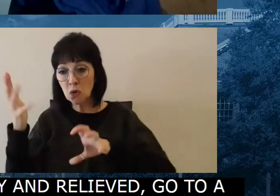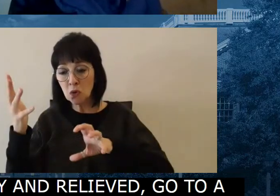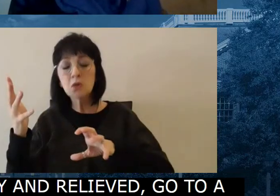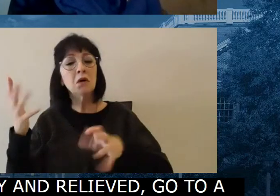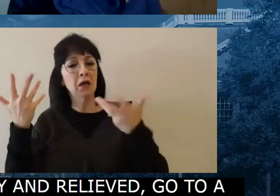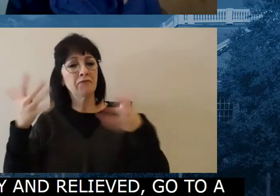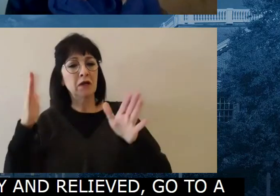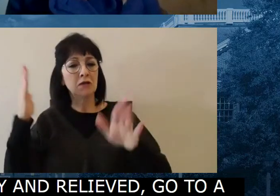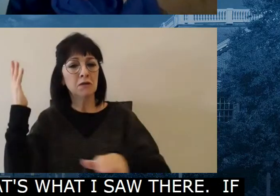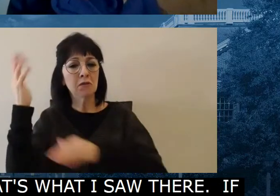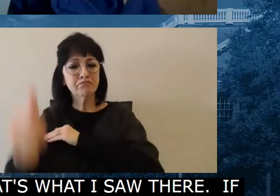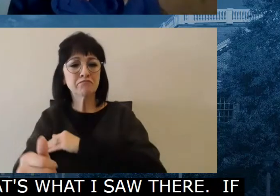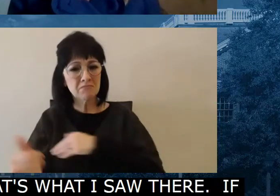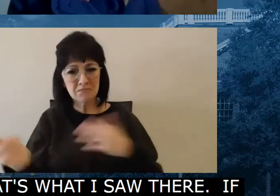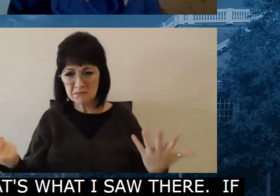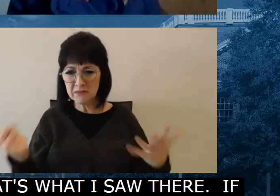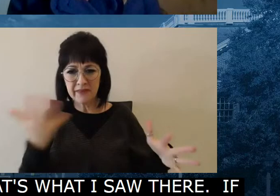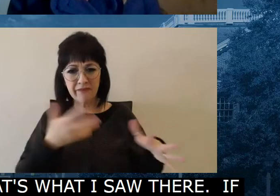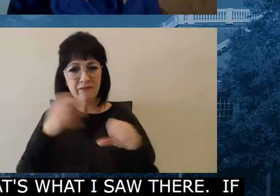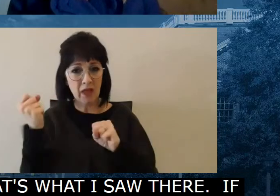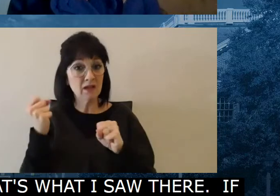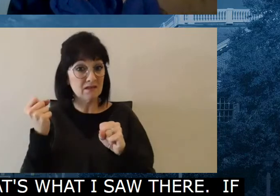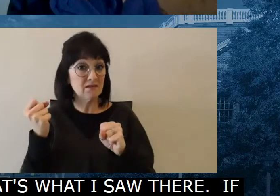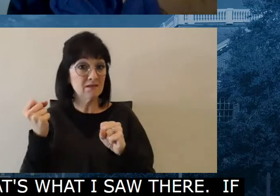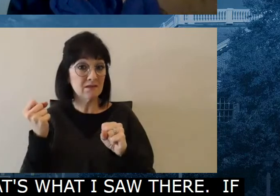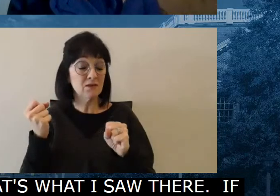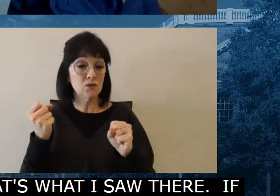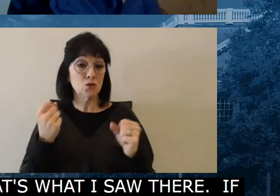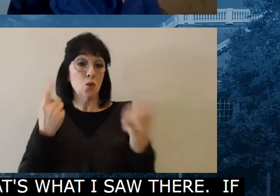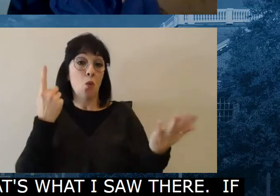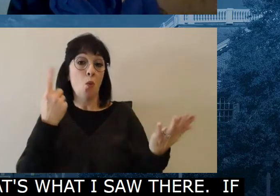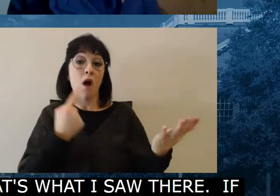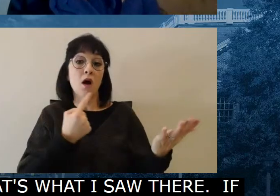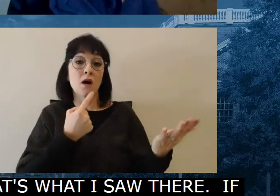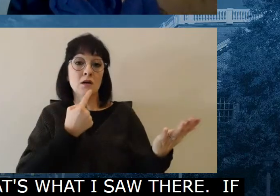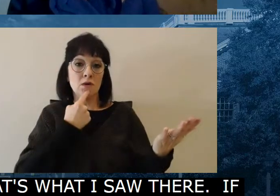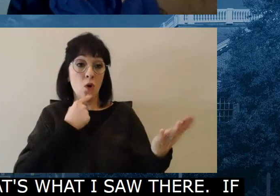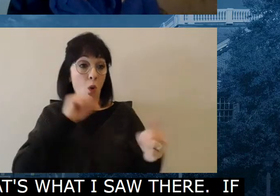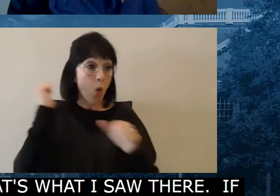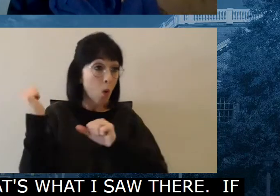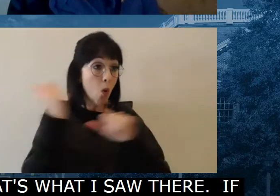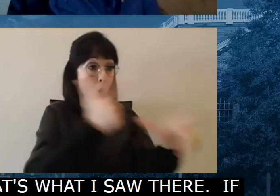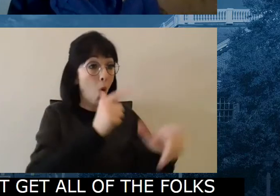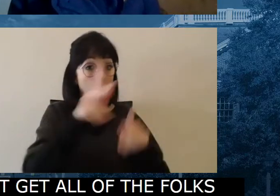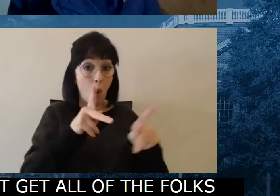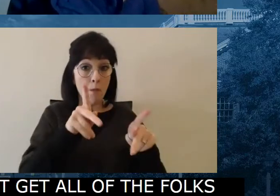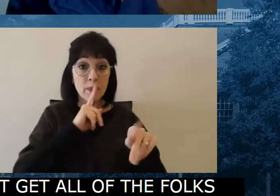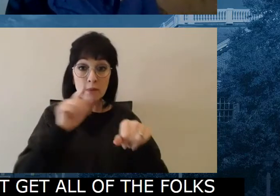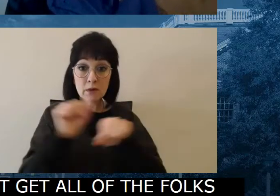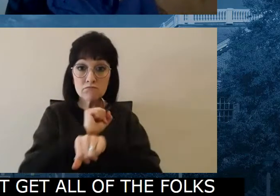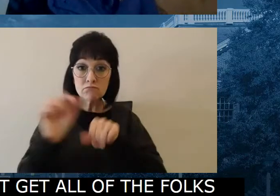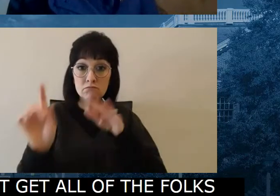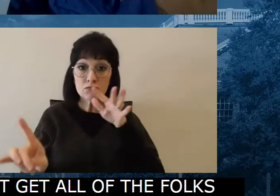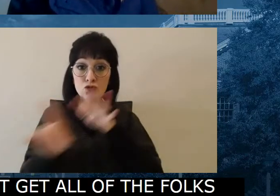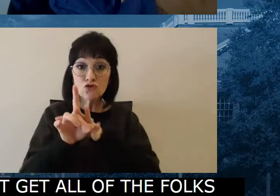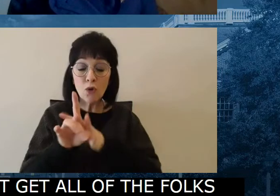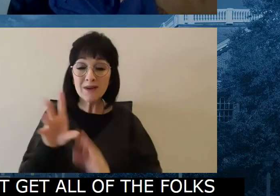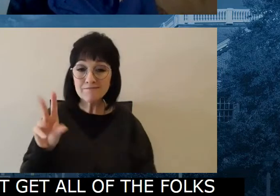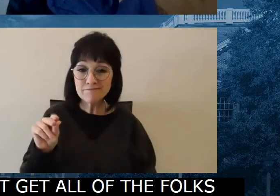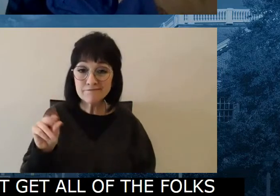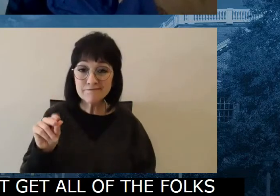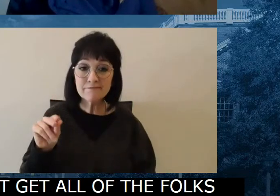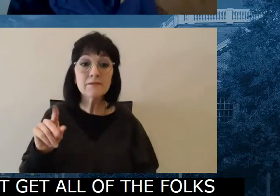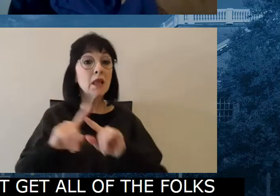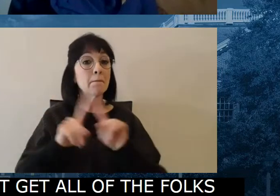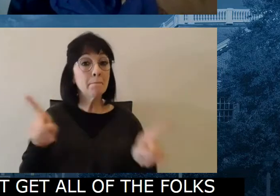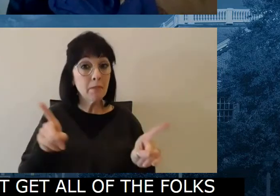all the folks that got their first doses. The good part about that is it enabled us to vaccinate over